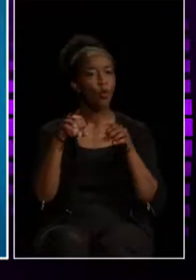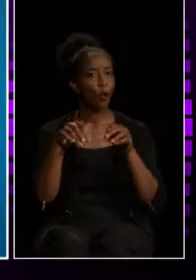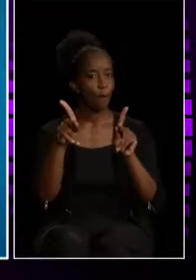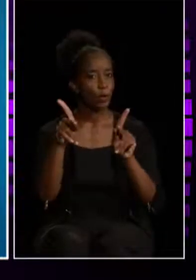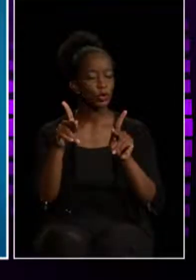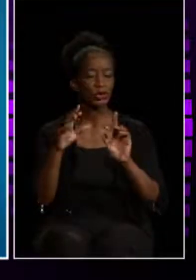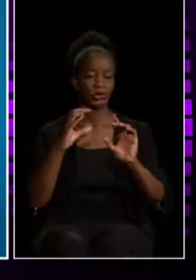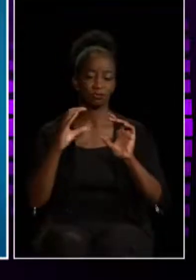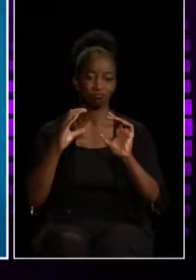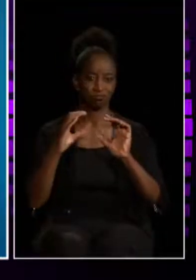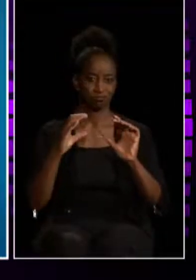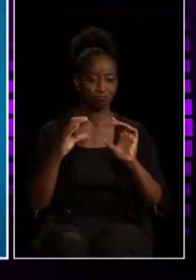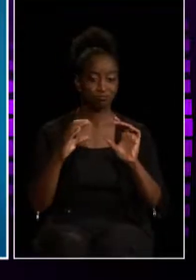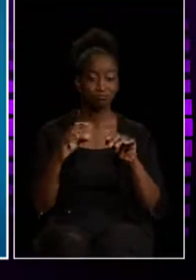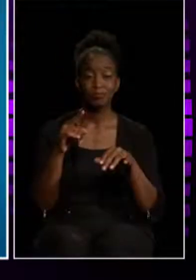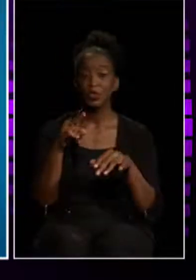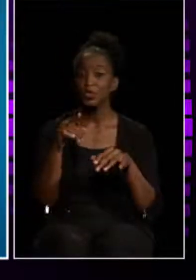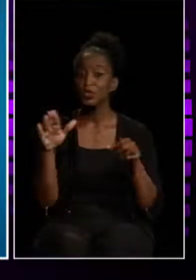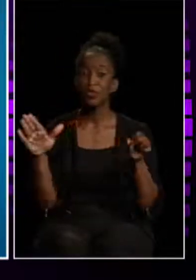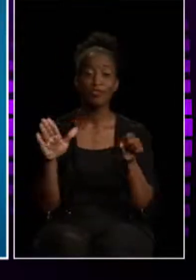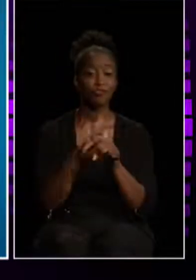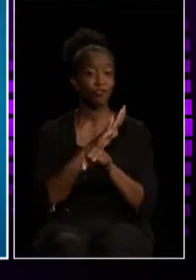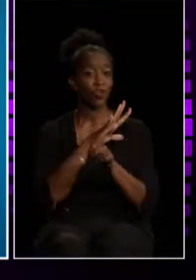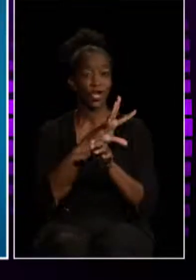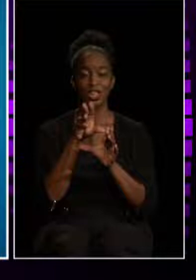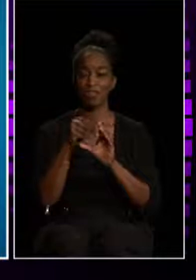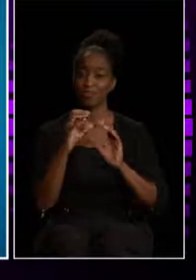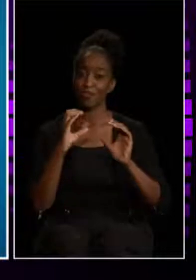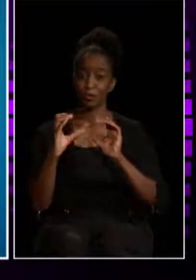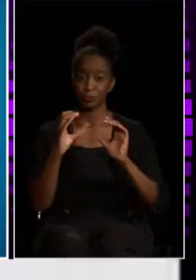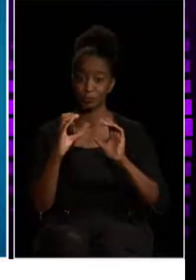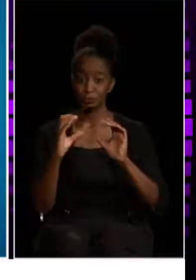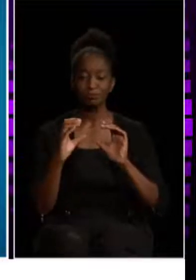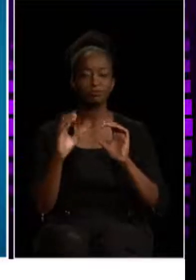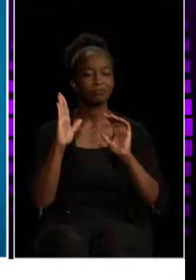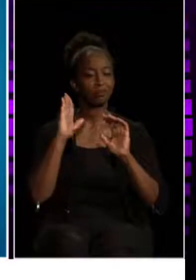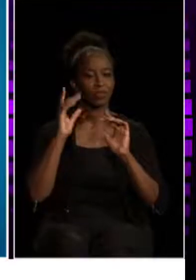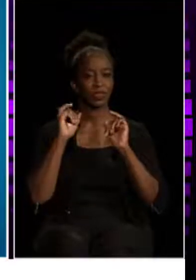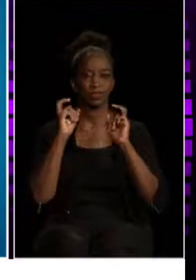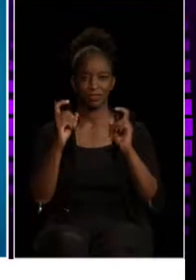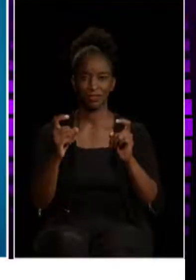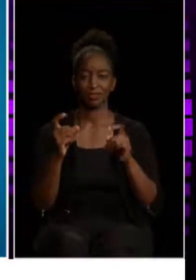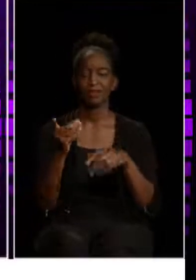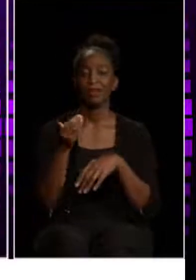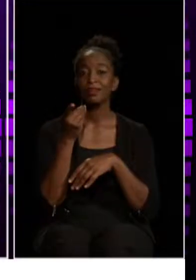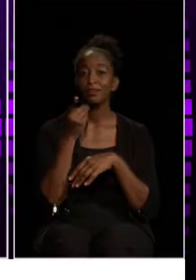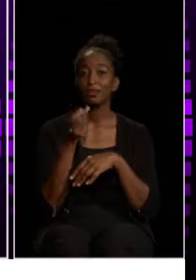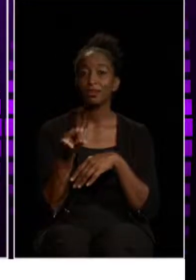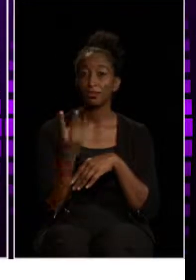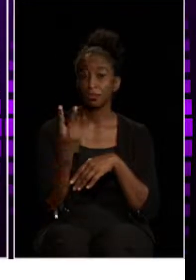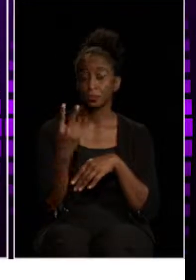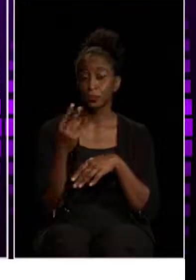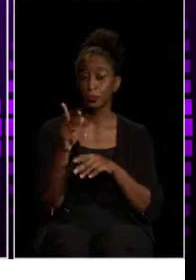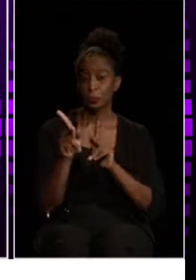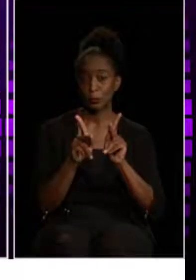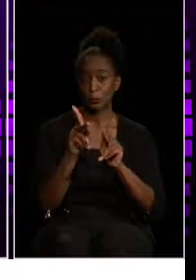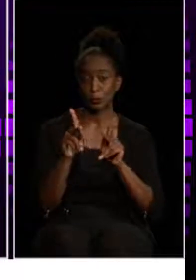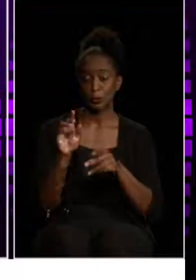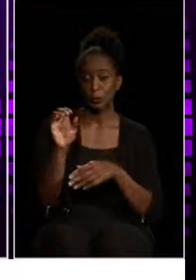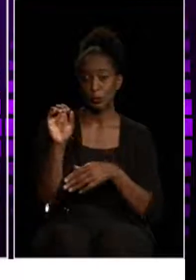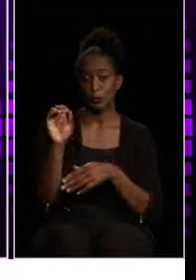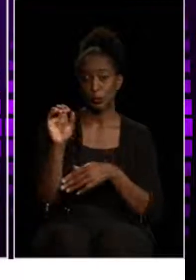get a prize. That prize is a dinner for 2 at Pure Oceans Restaurant in Divi South Winds Hotel. Divi South Winds